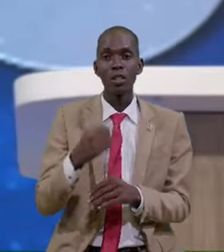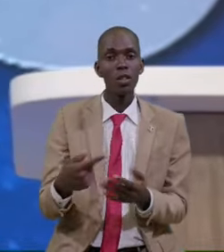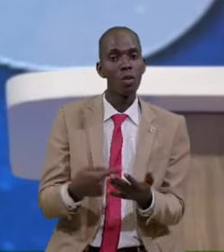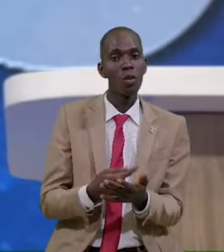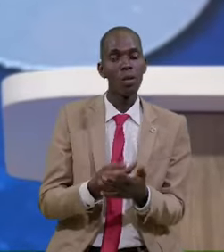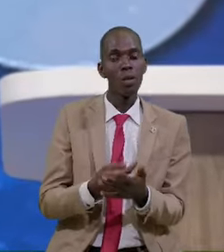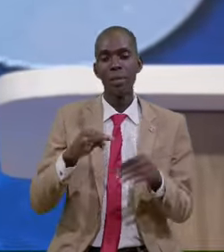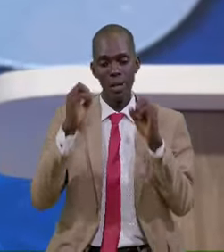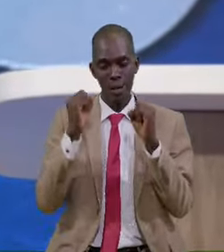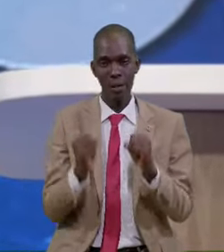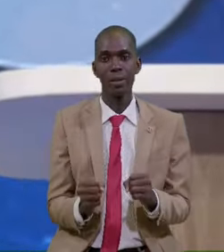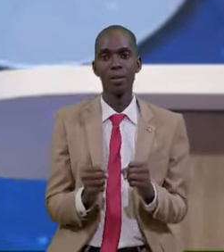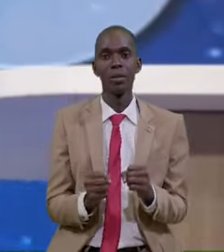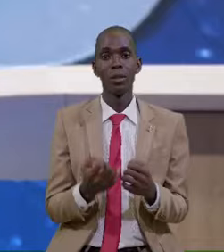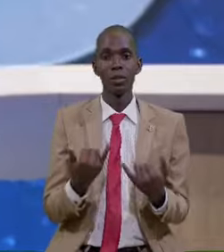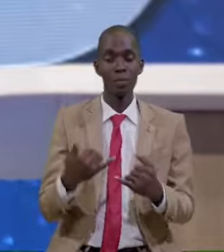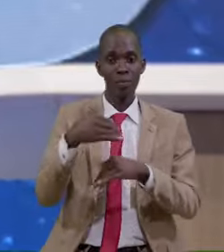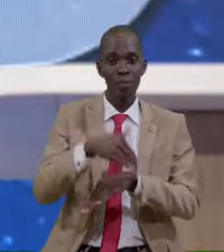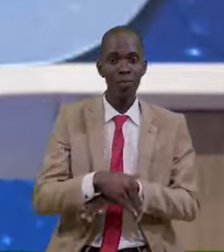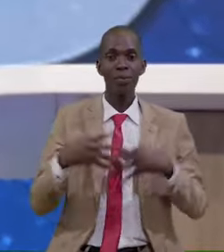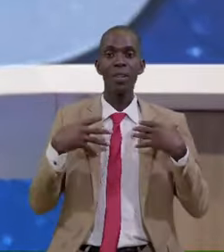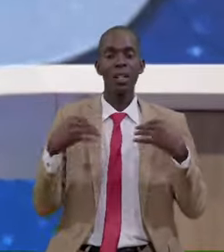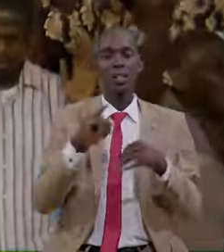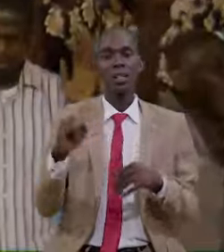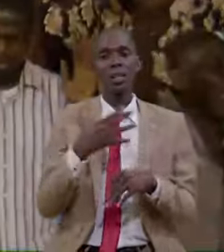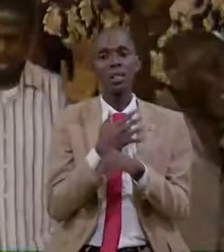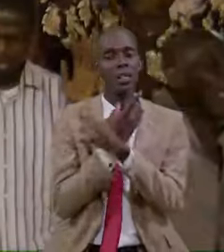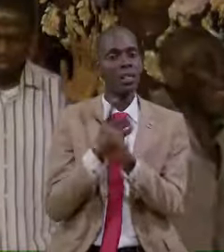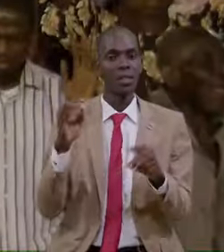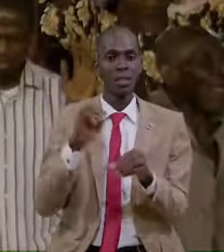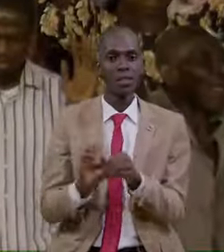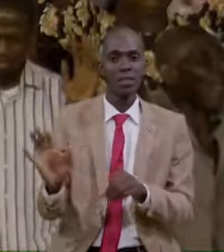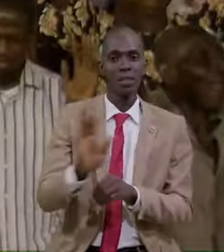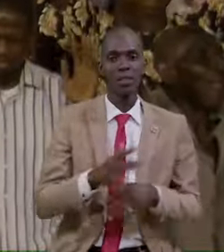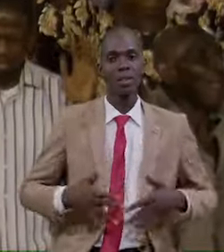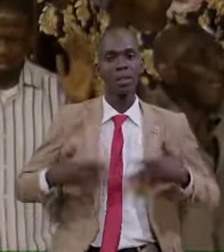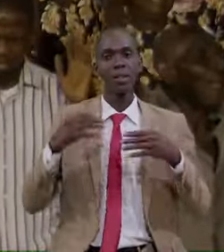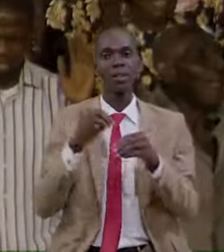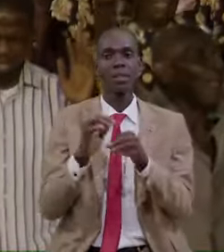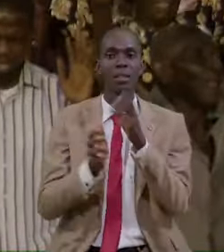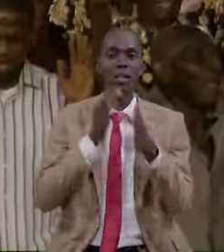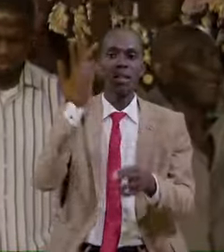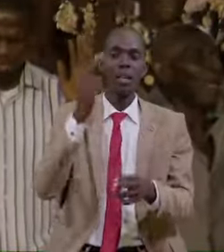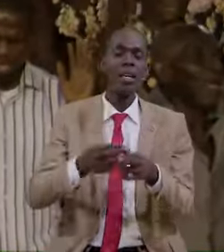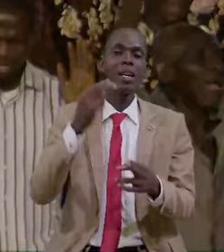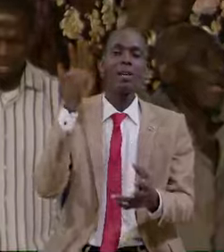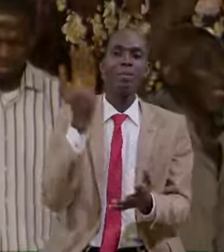power. Tonight, healing and deliverance in your life, in Jesus'